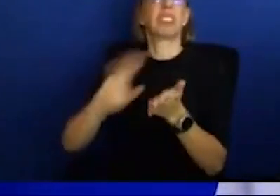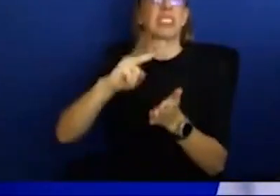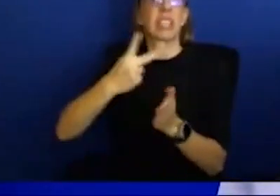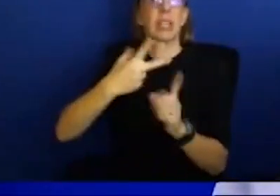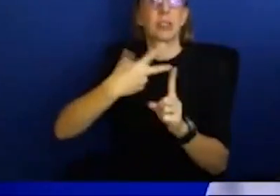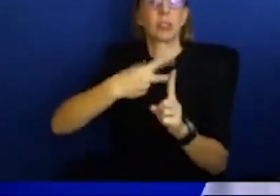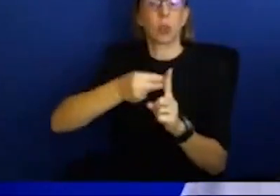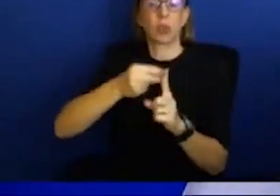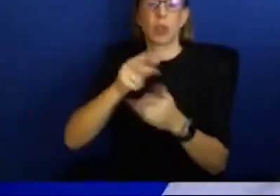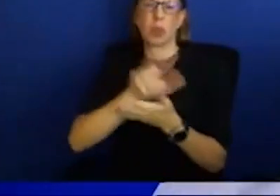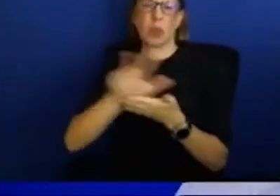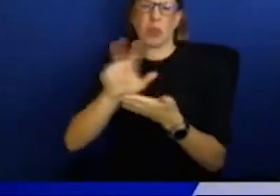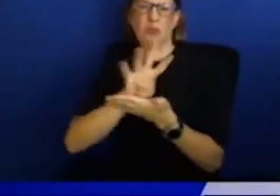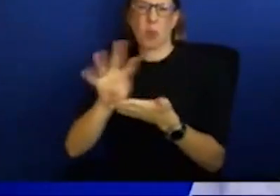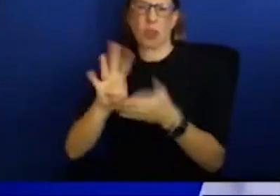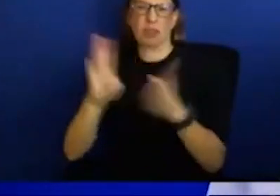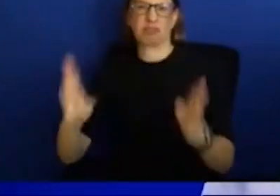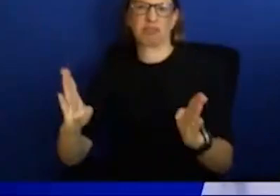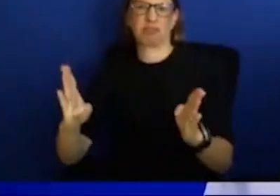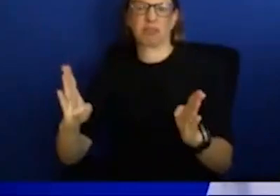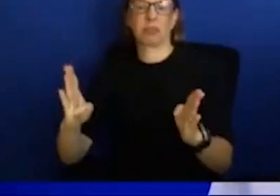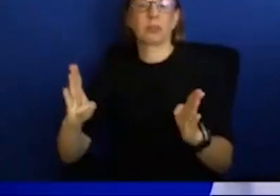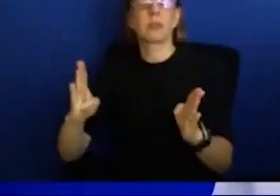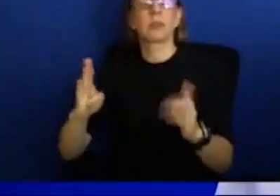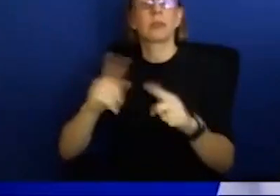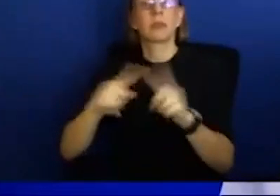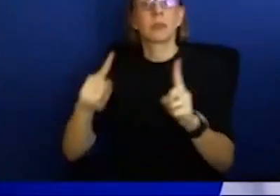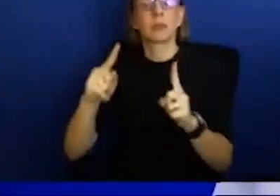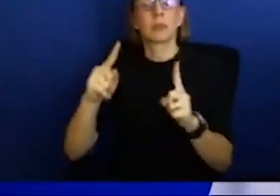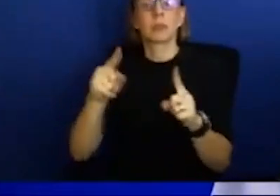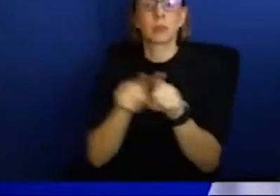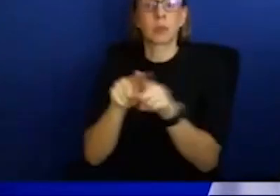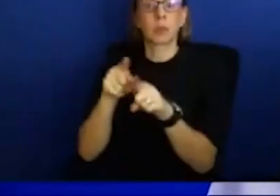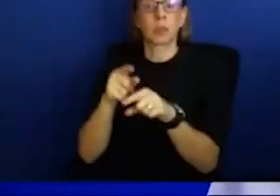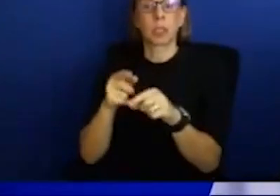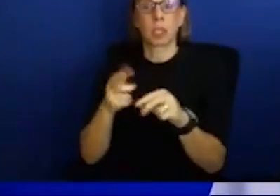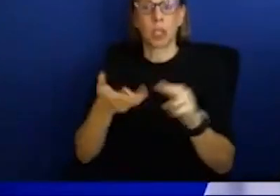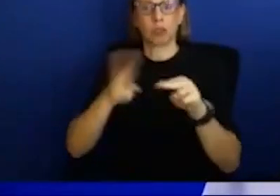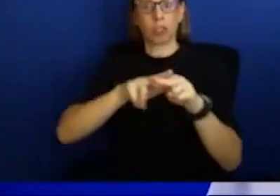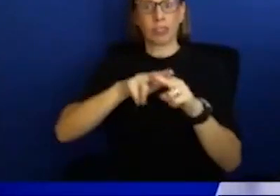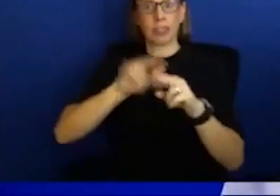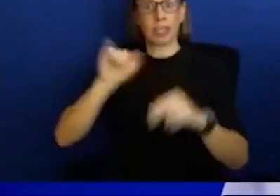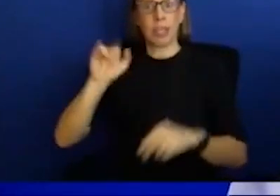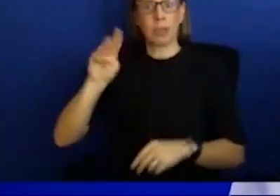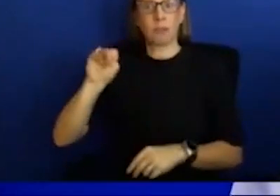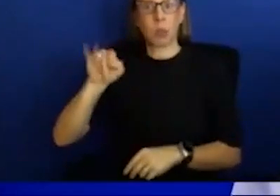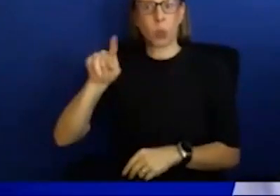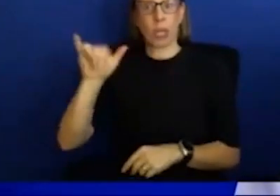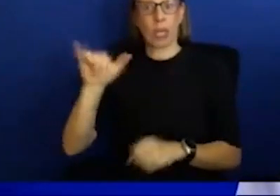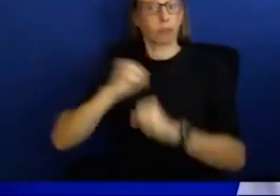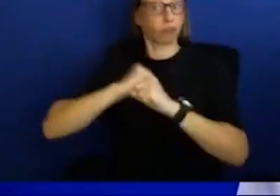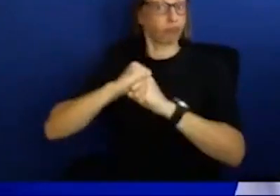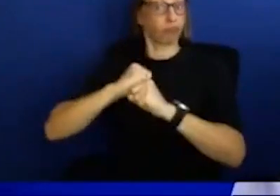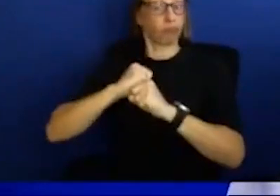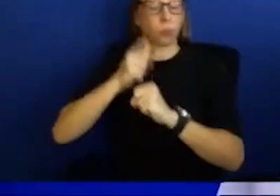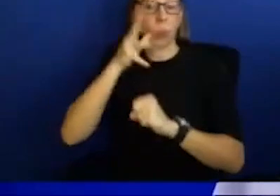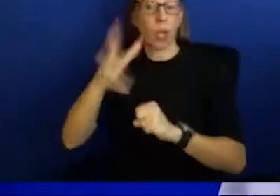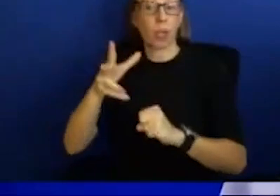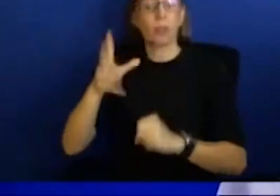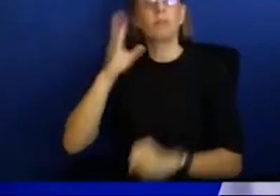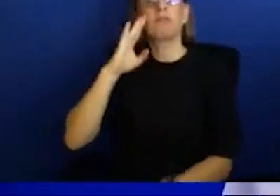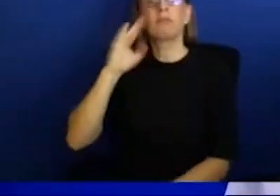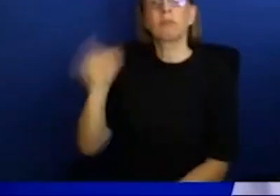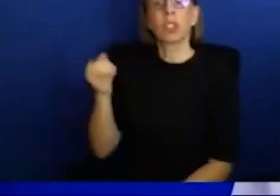time periods, but also will there be some increased immunity? We know that J&J was able to put out and